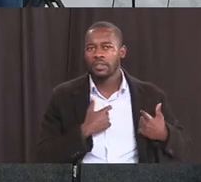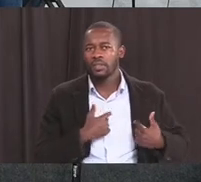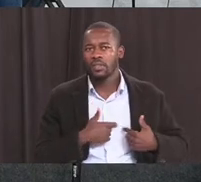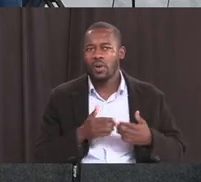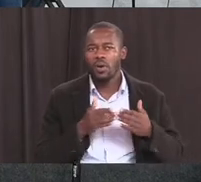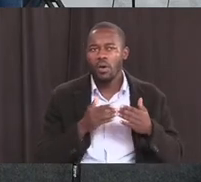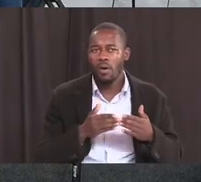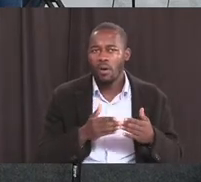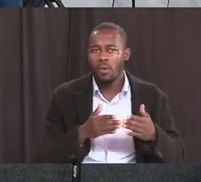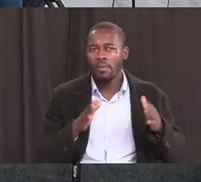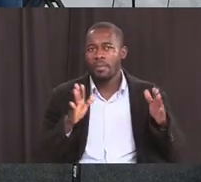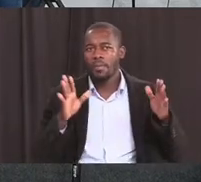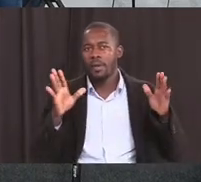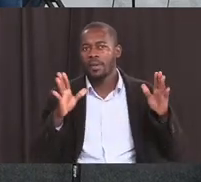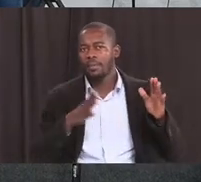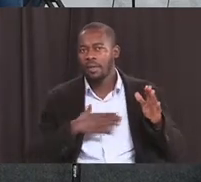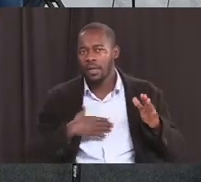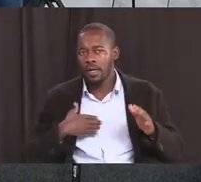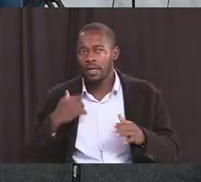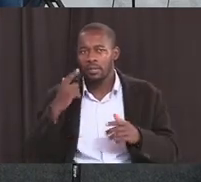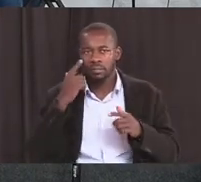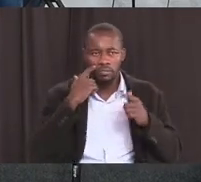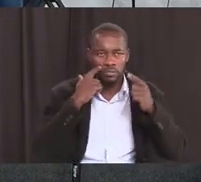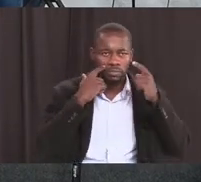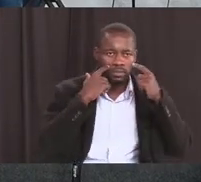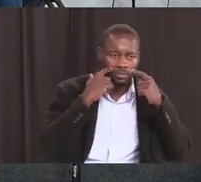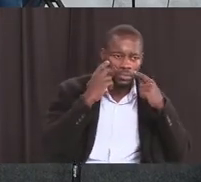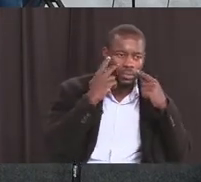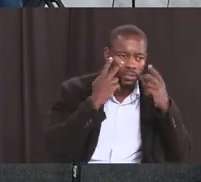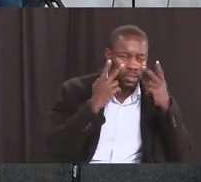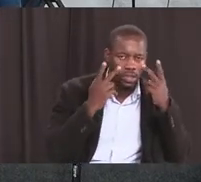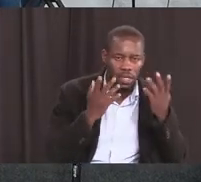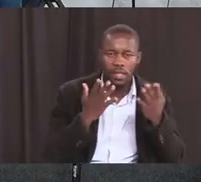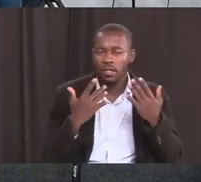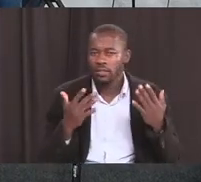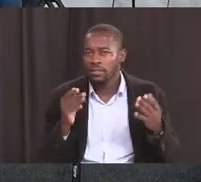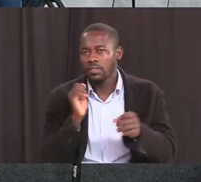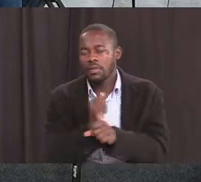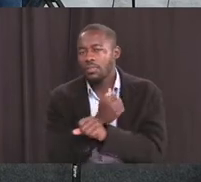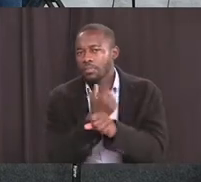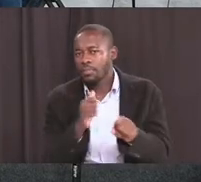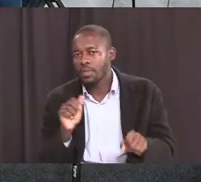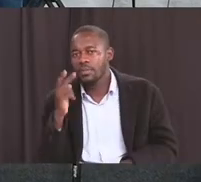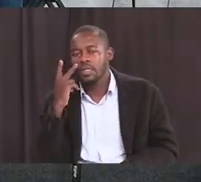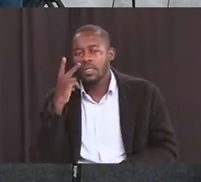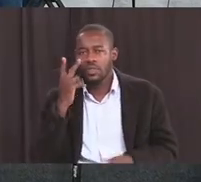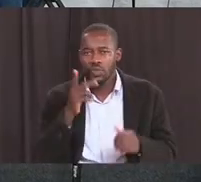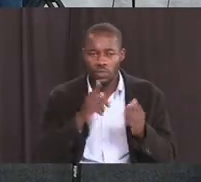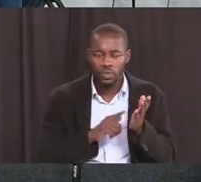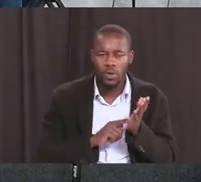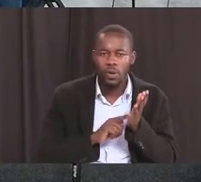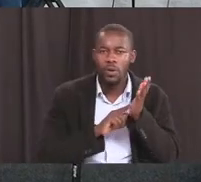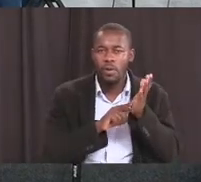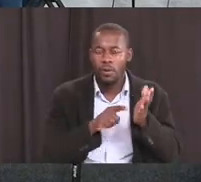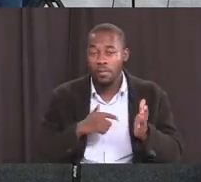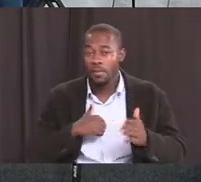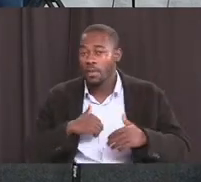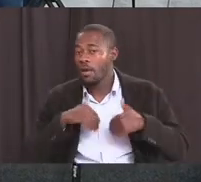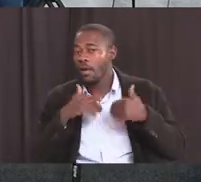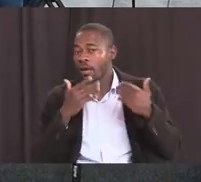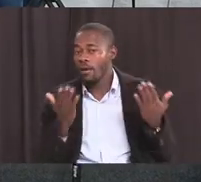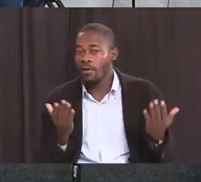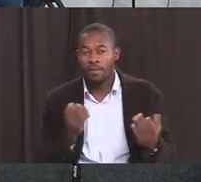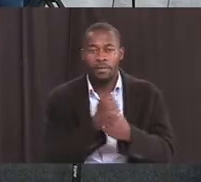Open up my eyes to the things unseen. Show me how to love like